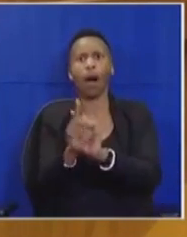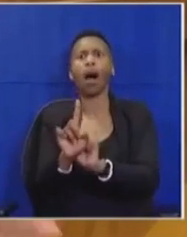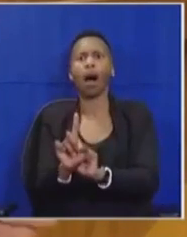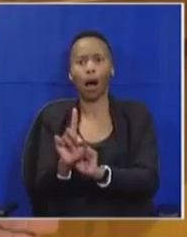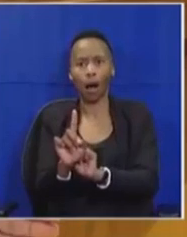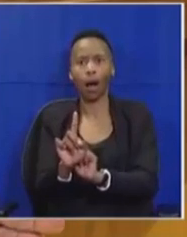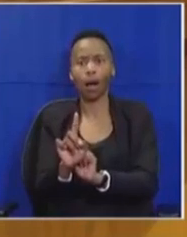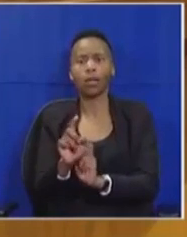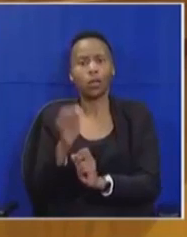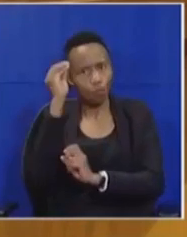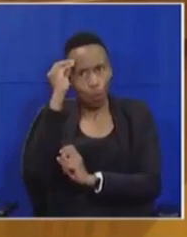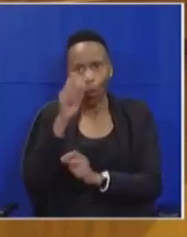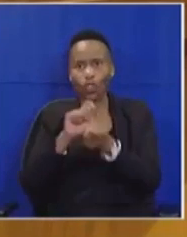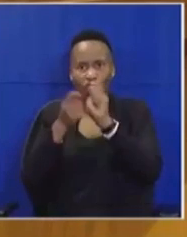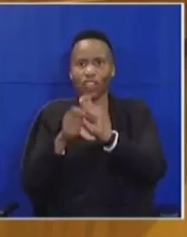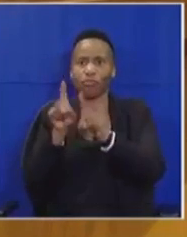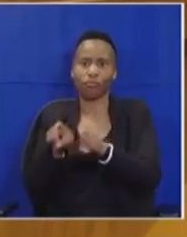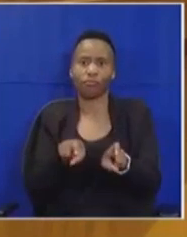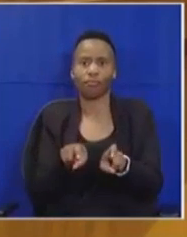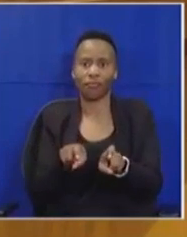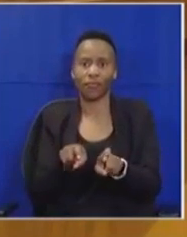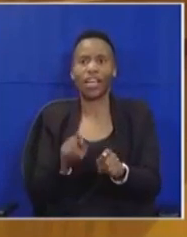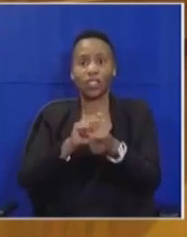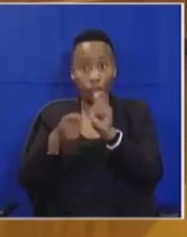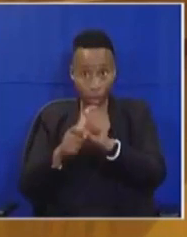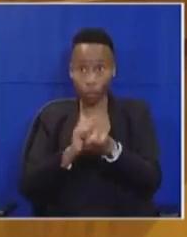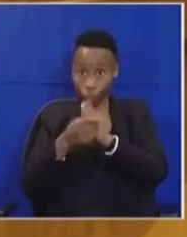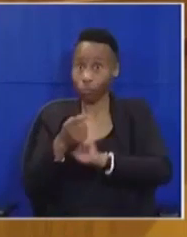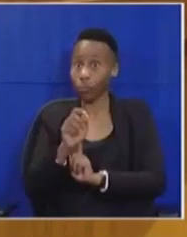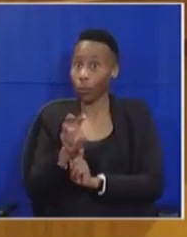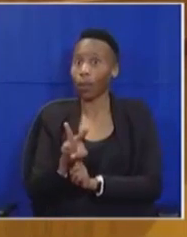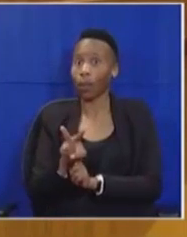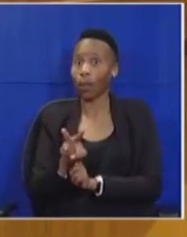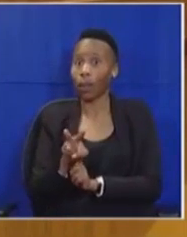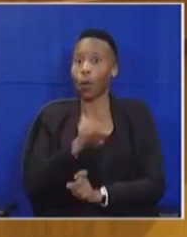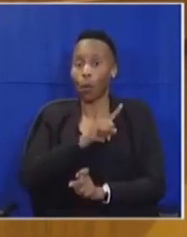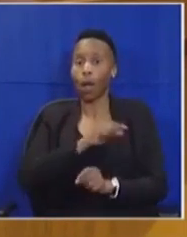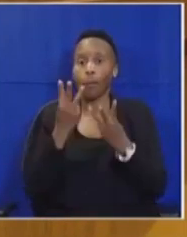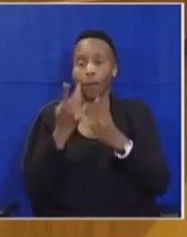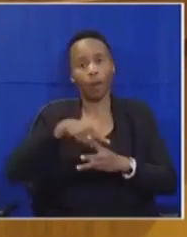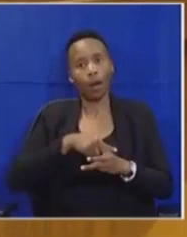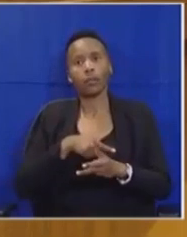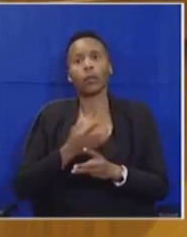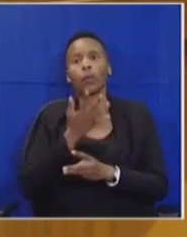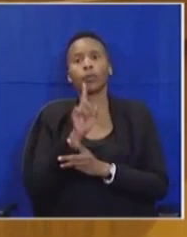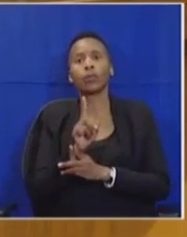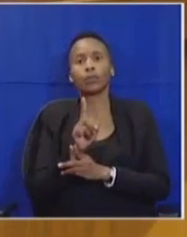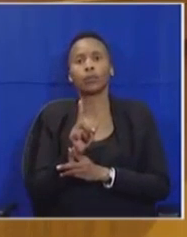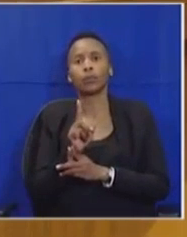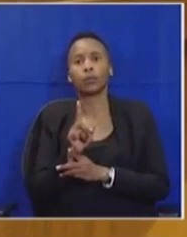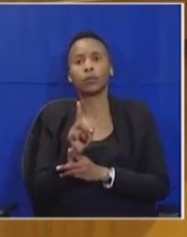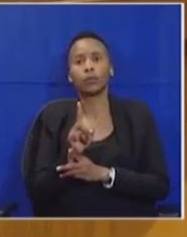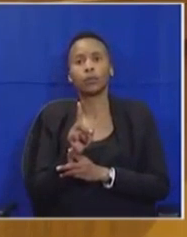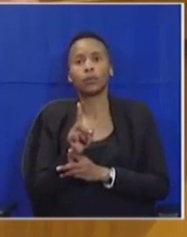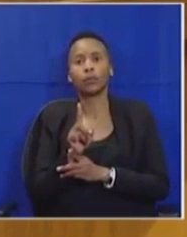got to change. And change we are going to, because our people want the wound